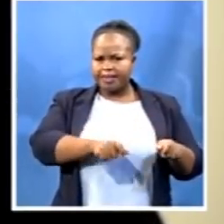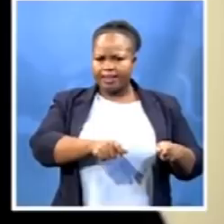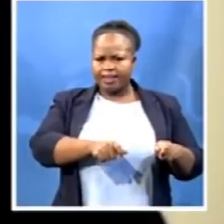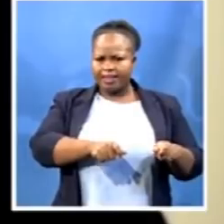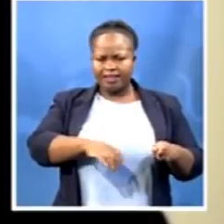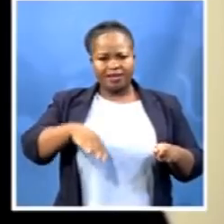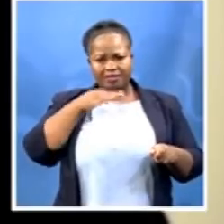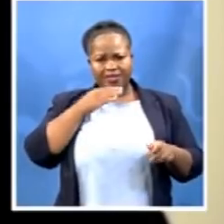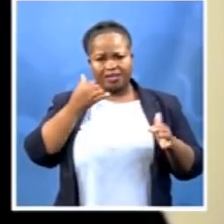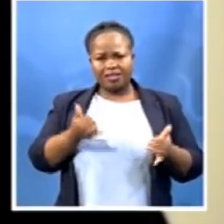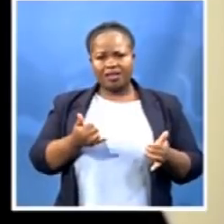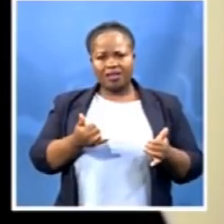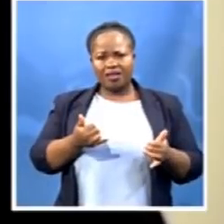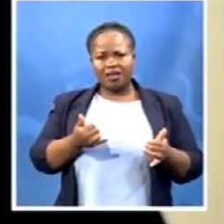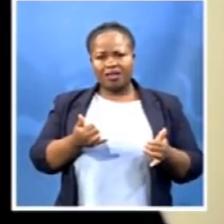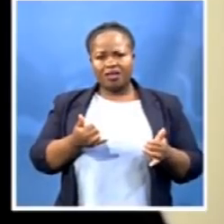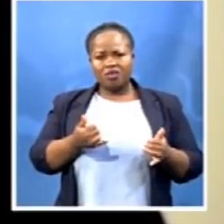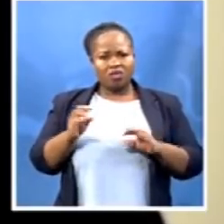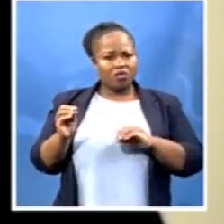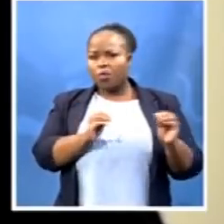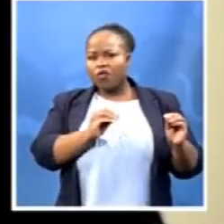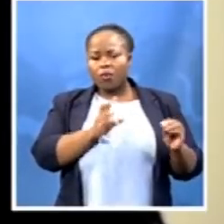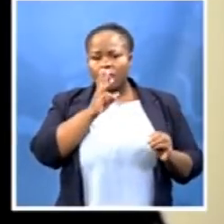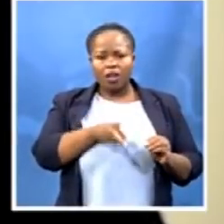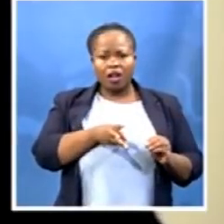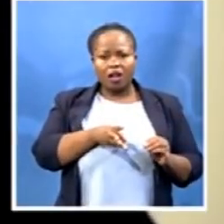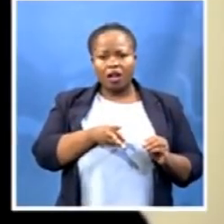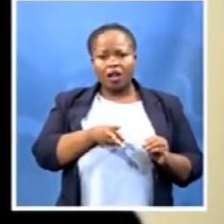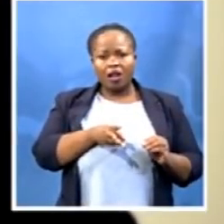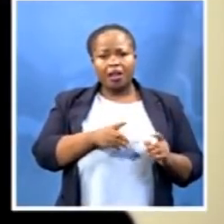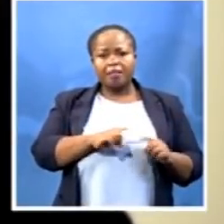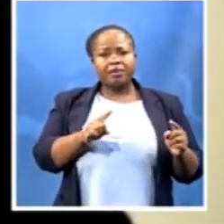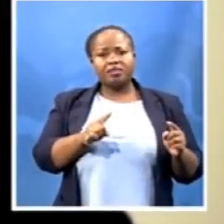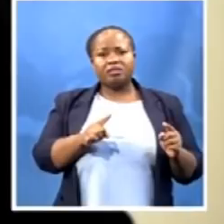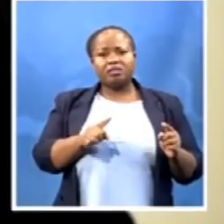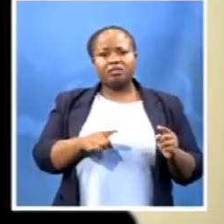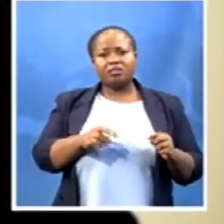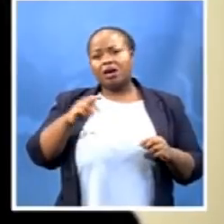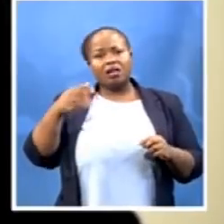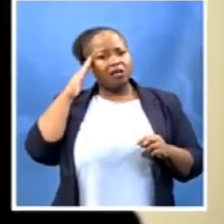unceremoniously removed without alternative accommodation for them?